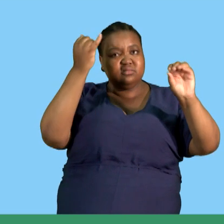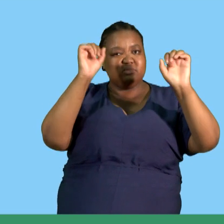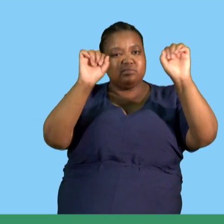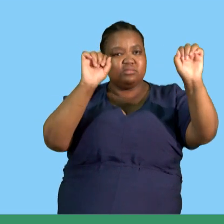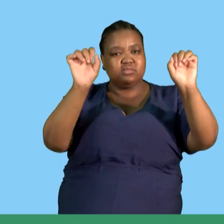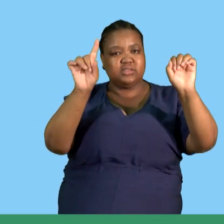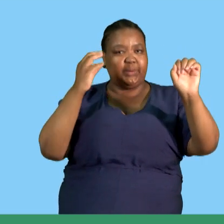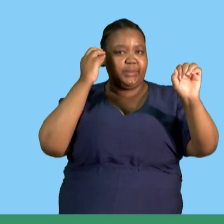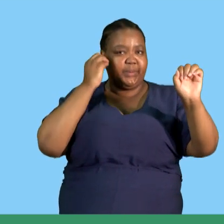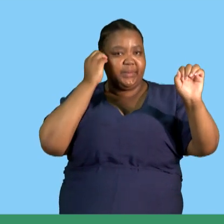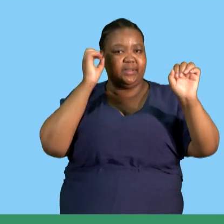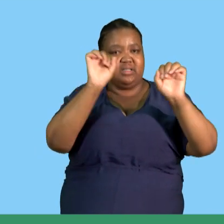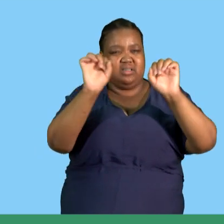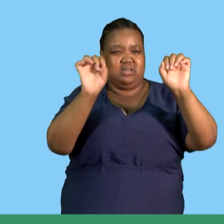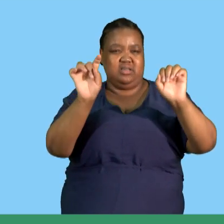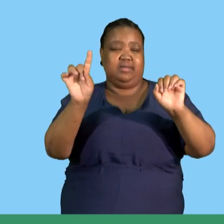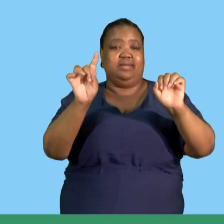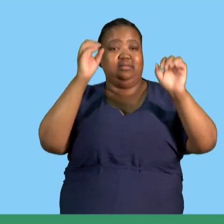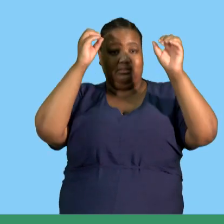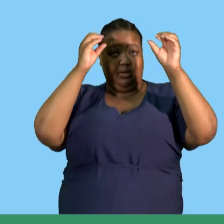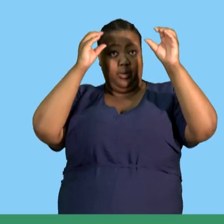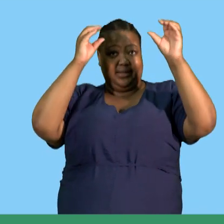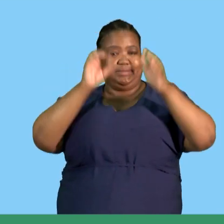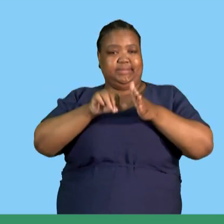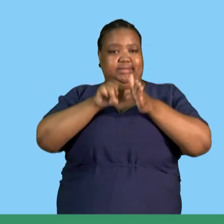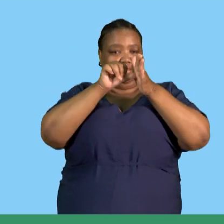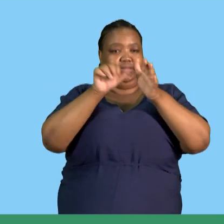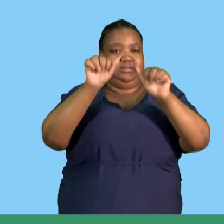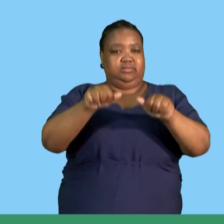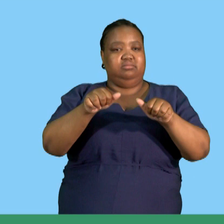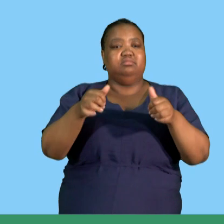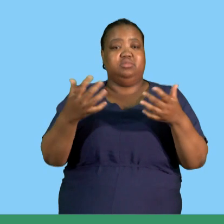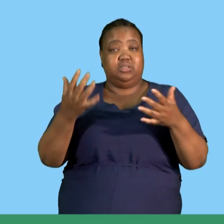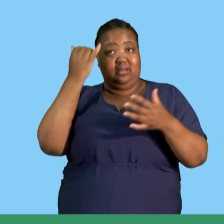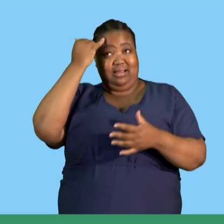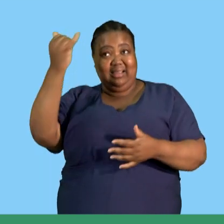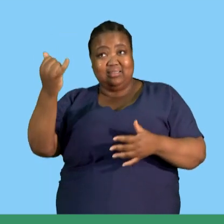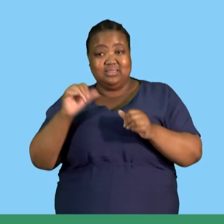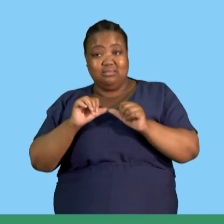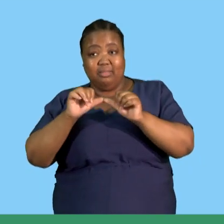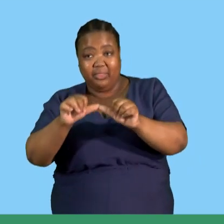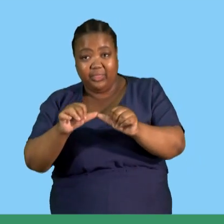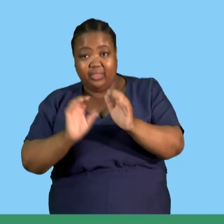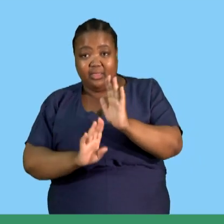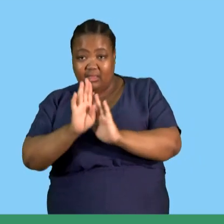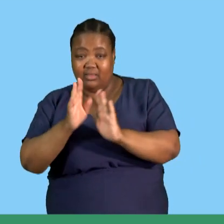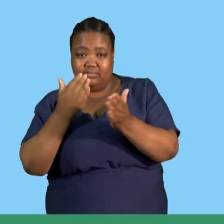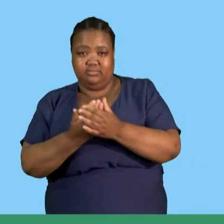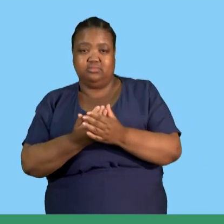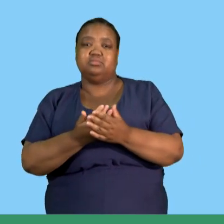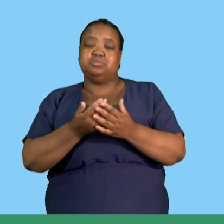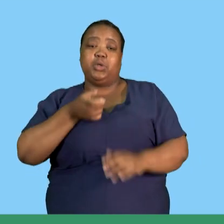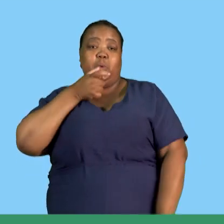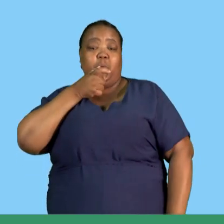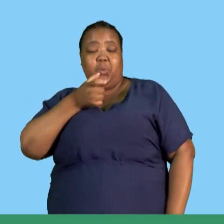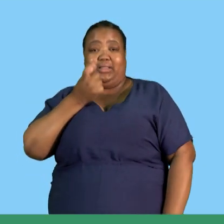That is a keyword that we're getting. Experts on the sustainability and viability of the idea. So the minute you